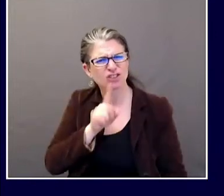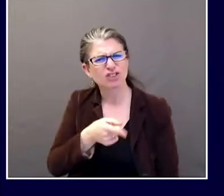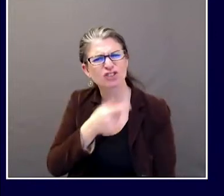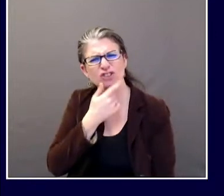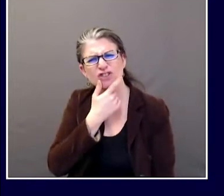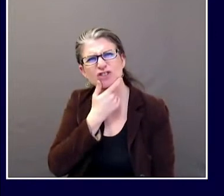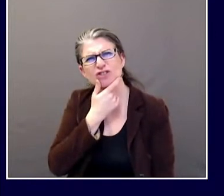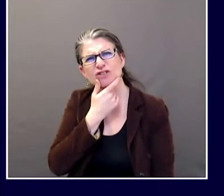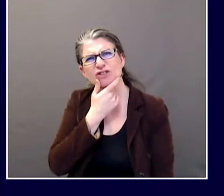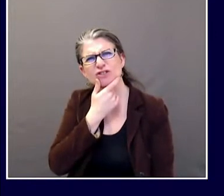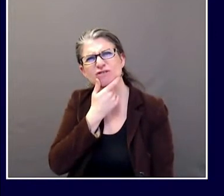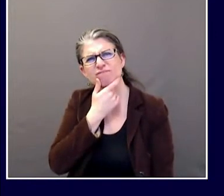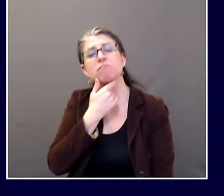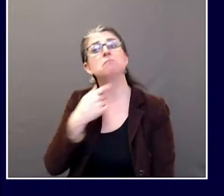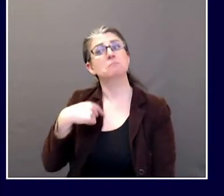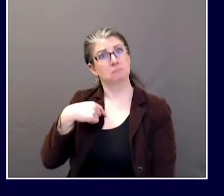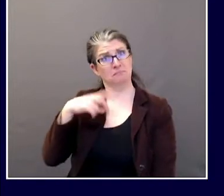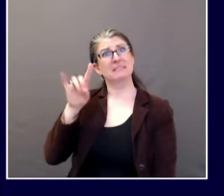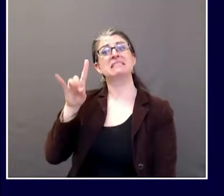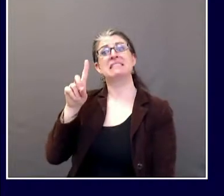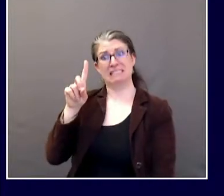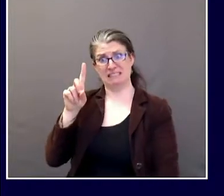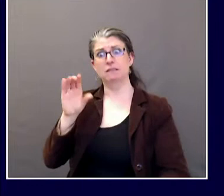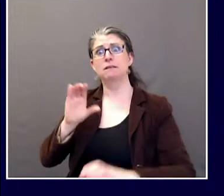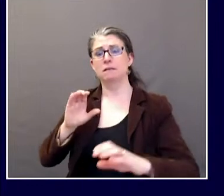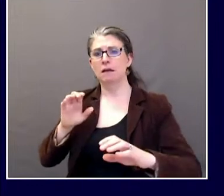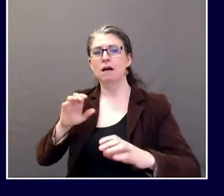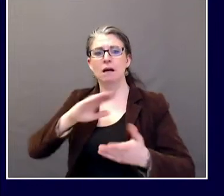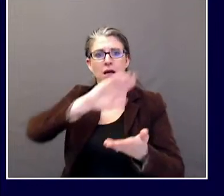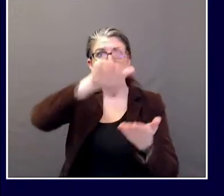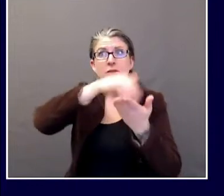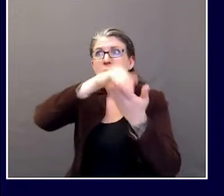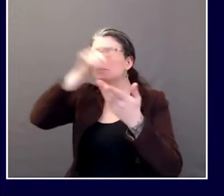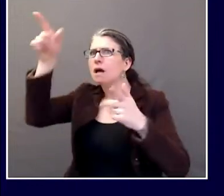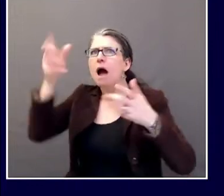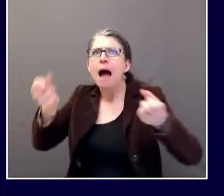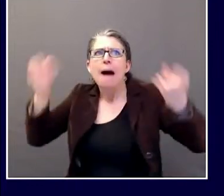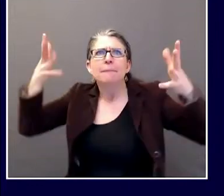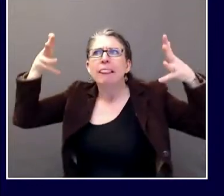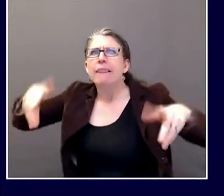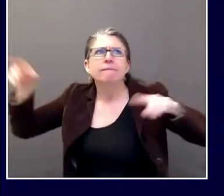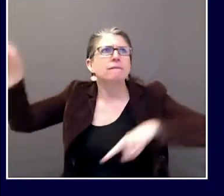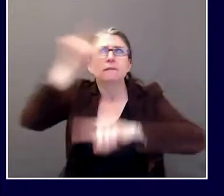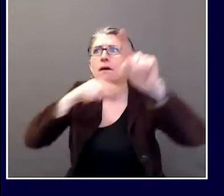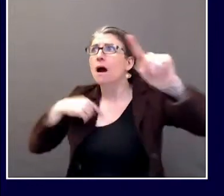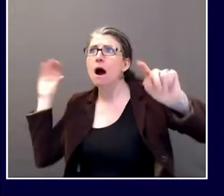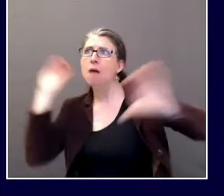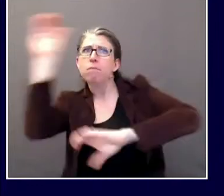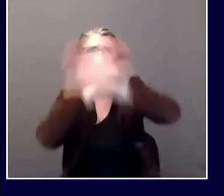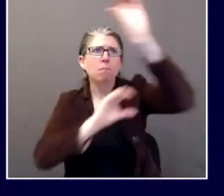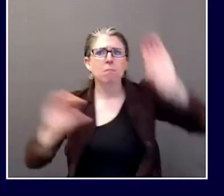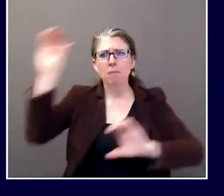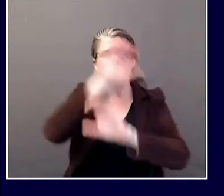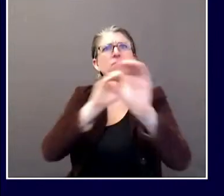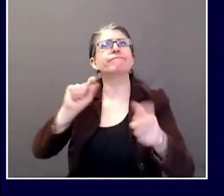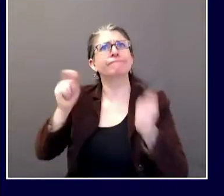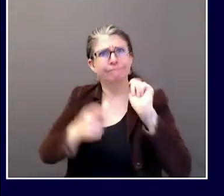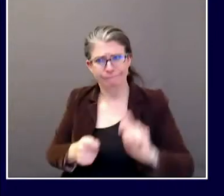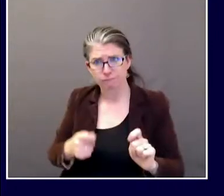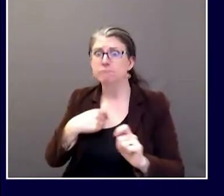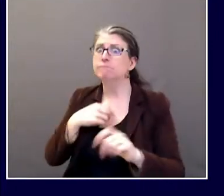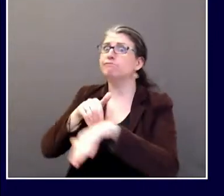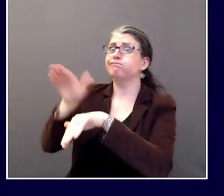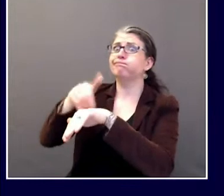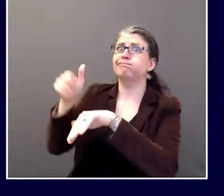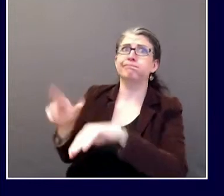to Lewiston, Auburn, to Central Maine Medical Center, and we've also been careful to this, or actually, I think most weeks,